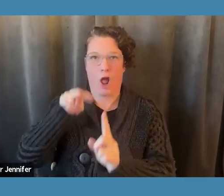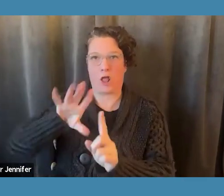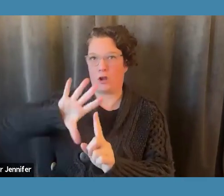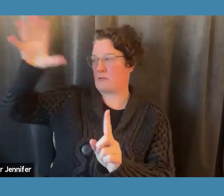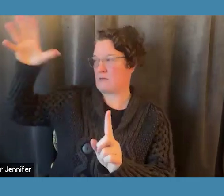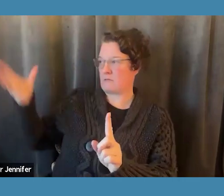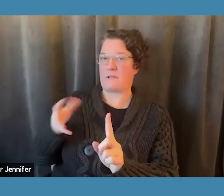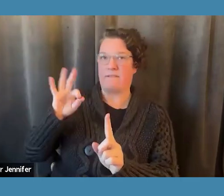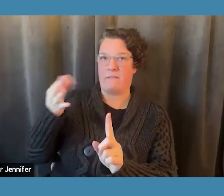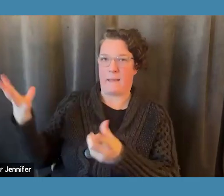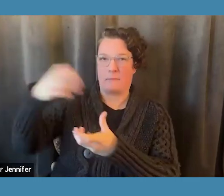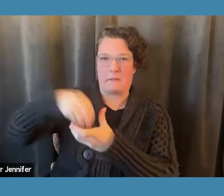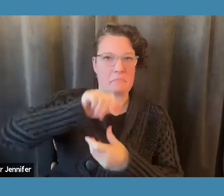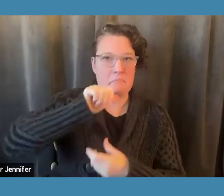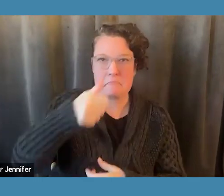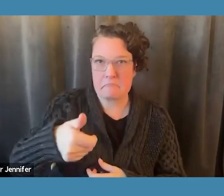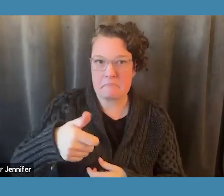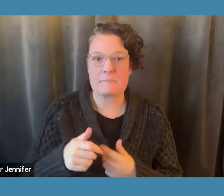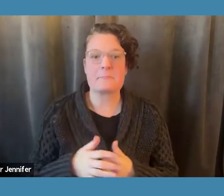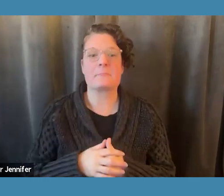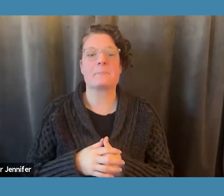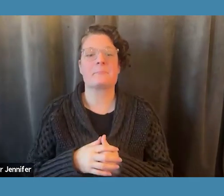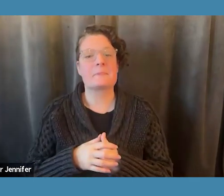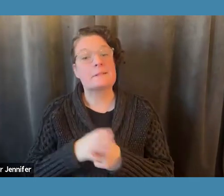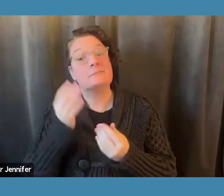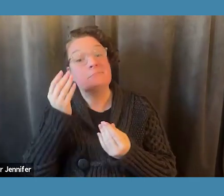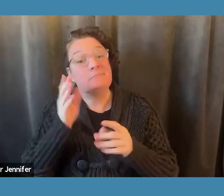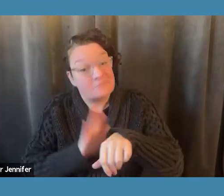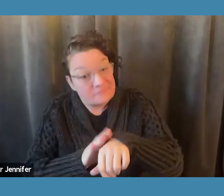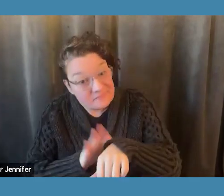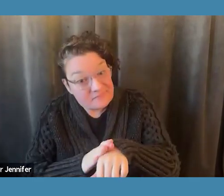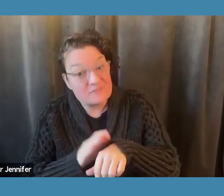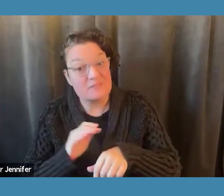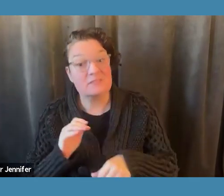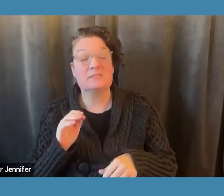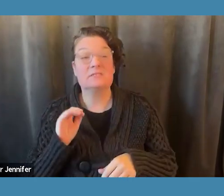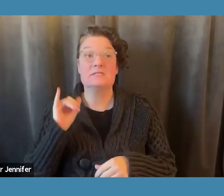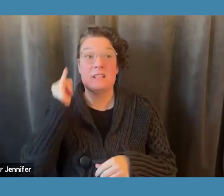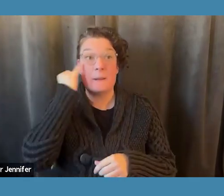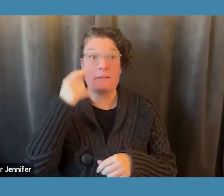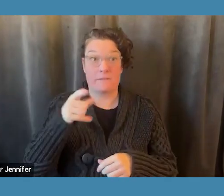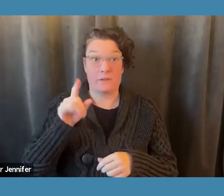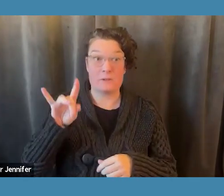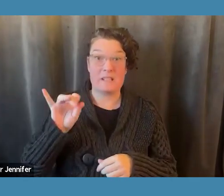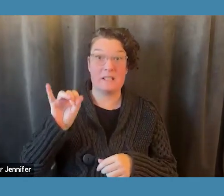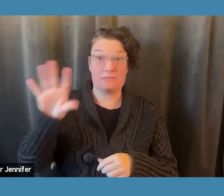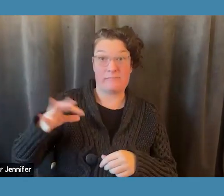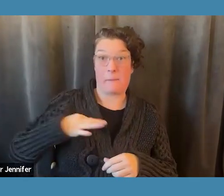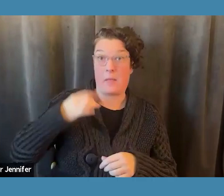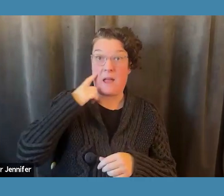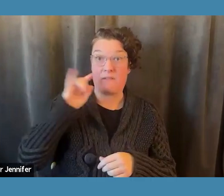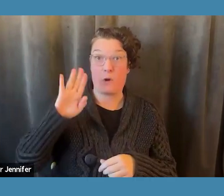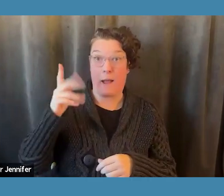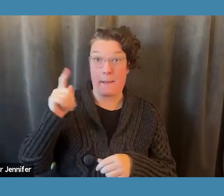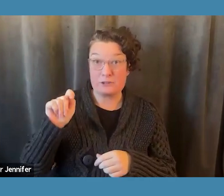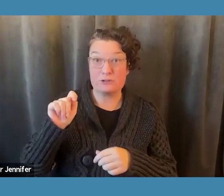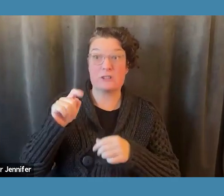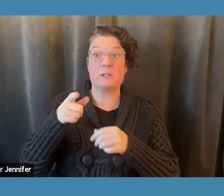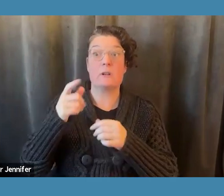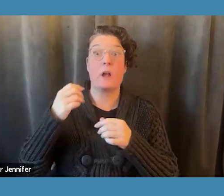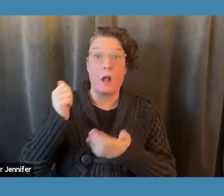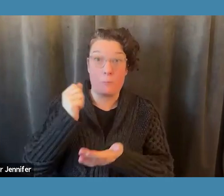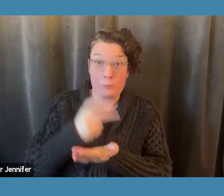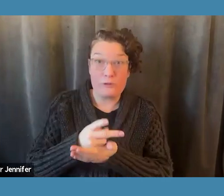And one little wrinkle is that if you say you applied for the iBudget waiver and you've been approved, but you have too